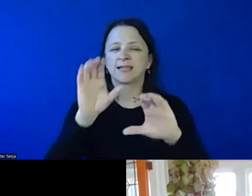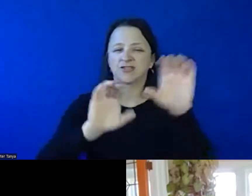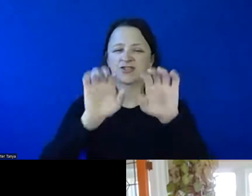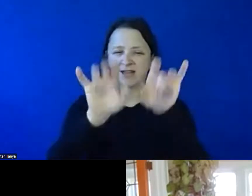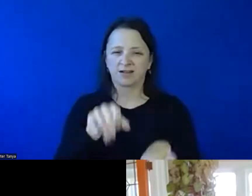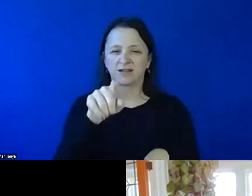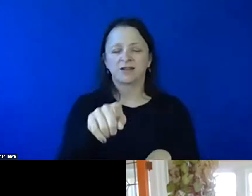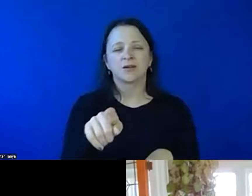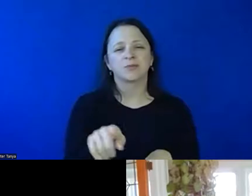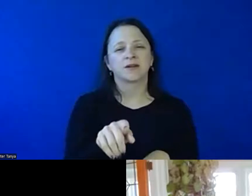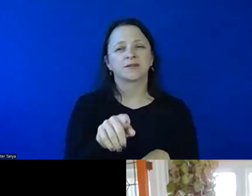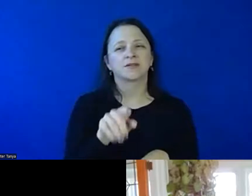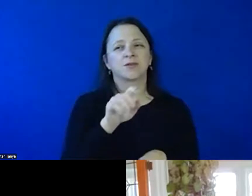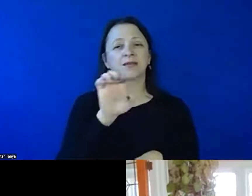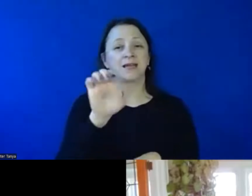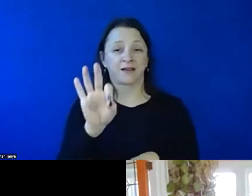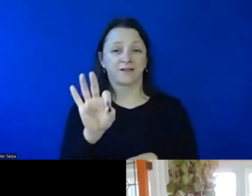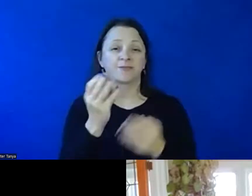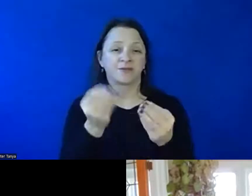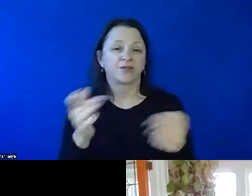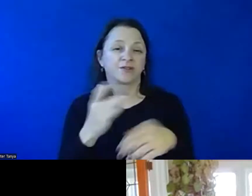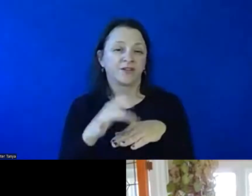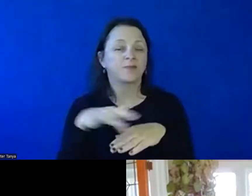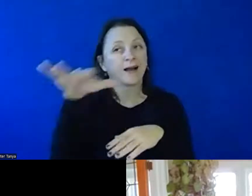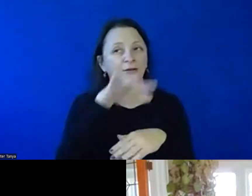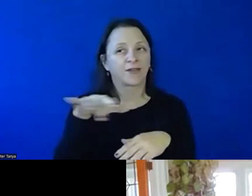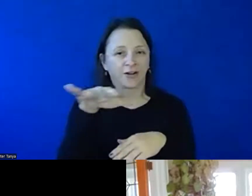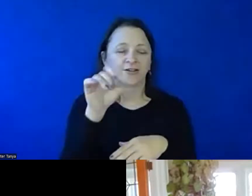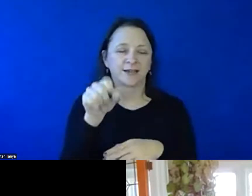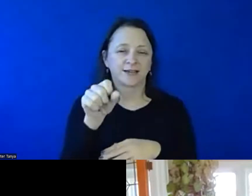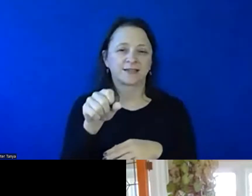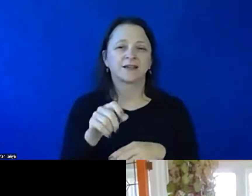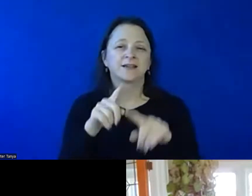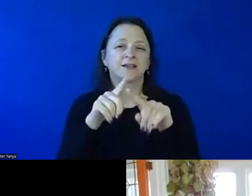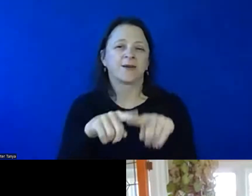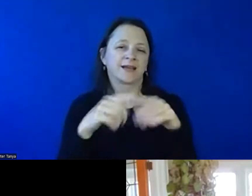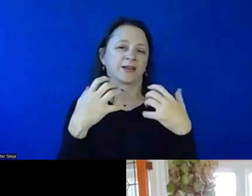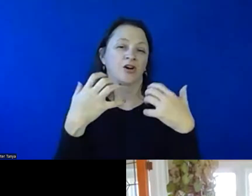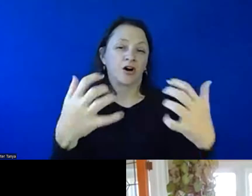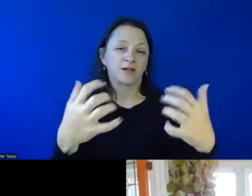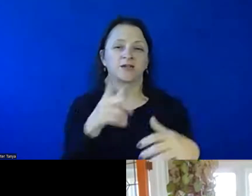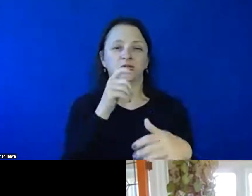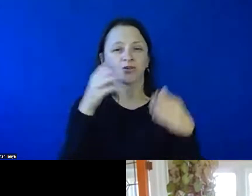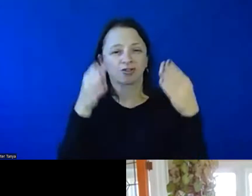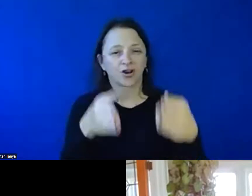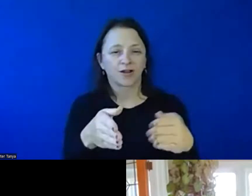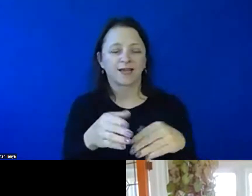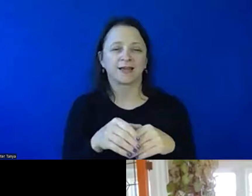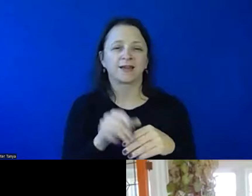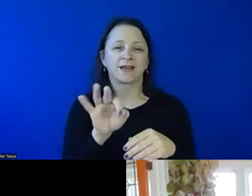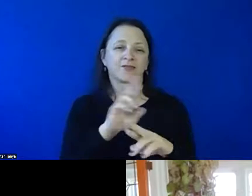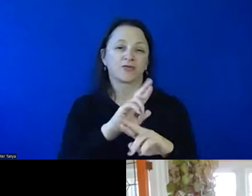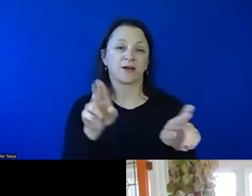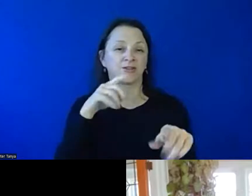specific to the audience around executive function, and there's materials that are available out there. Depending on the audience and kind of like where they're at for ready to adopt